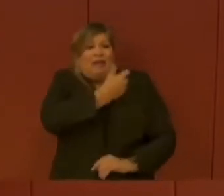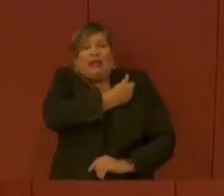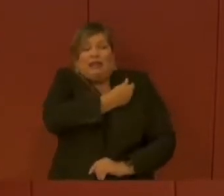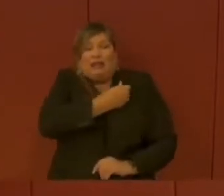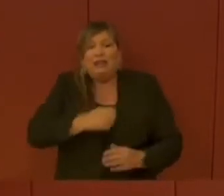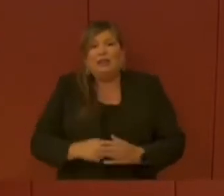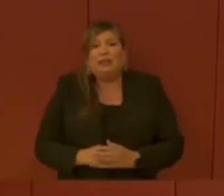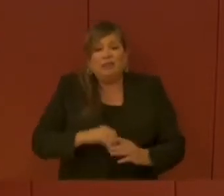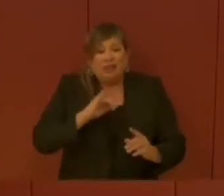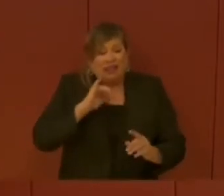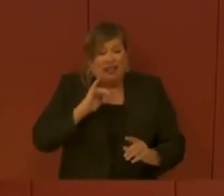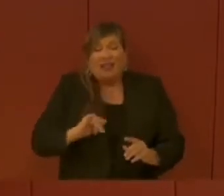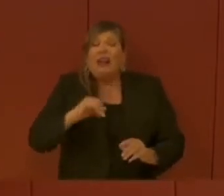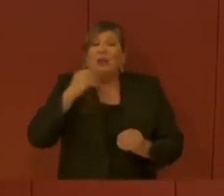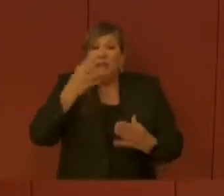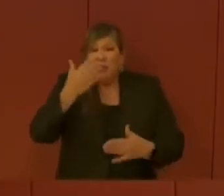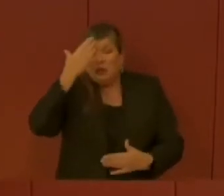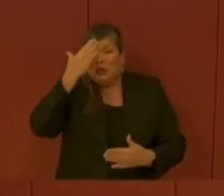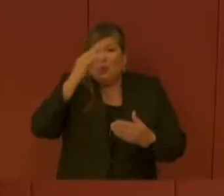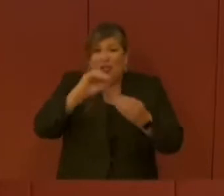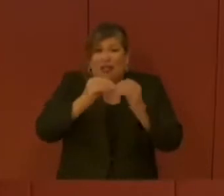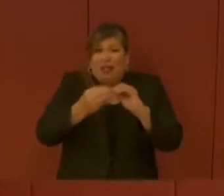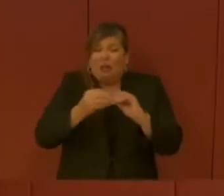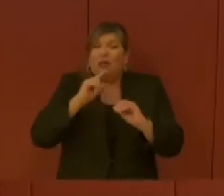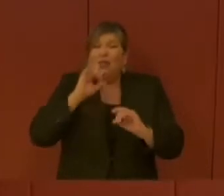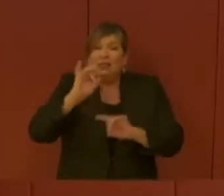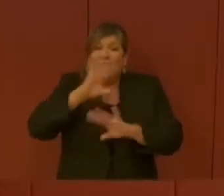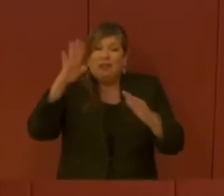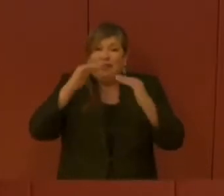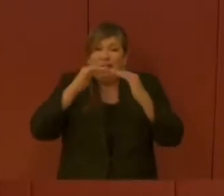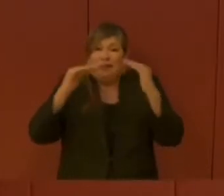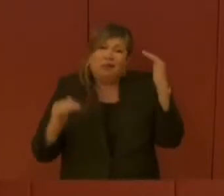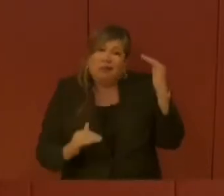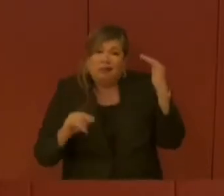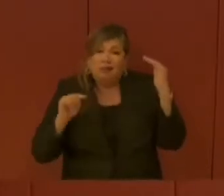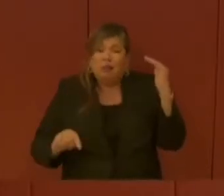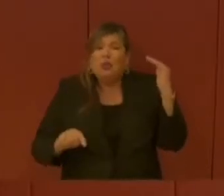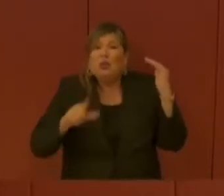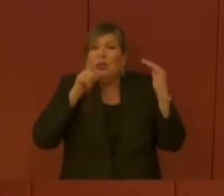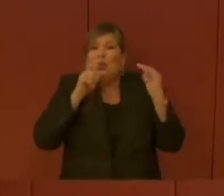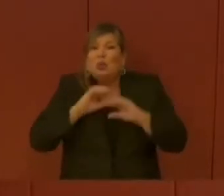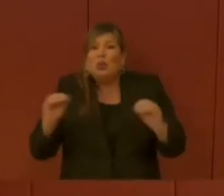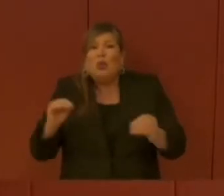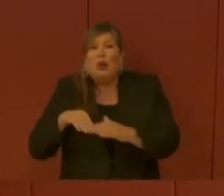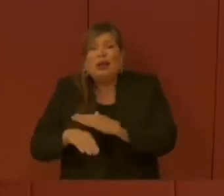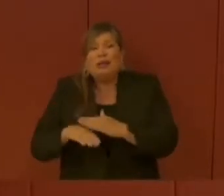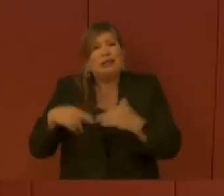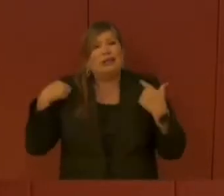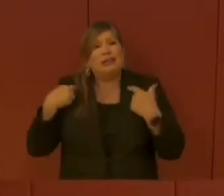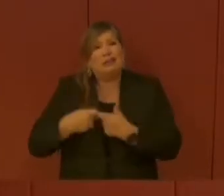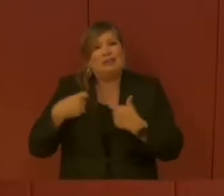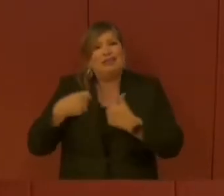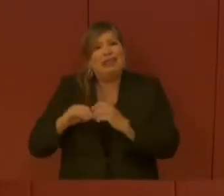precise, that disproportionately has fallen on the Latino community in the state of California. African American